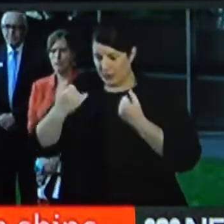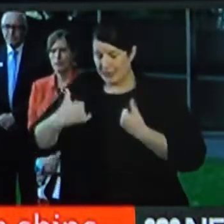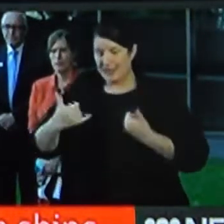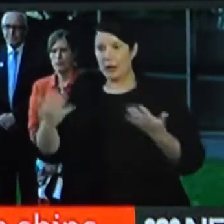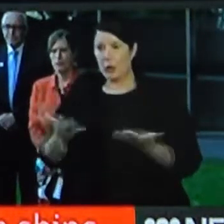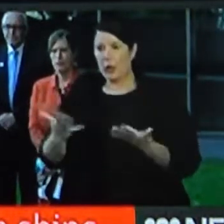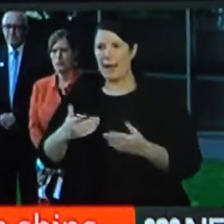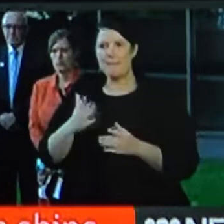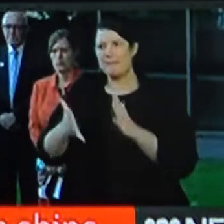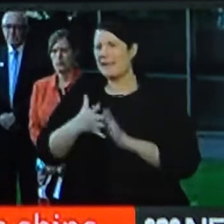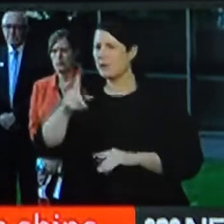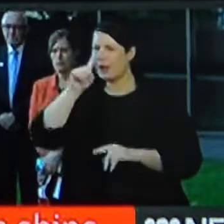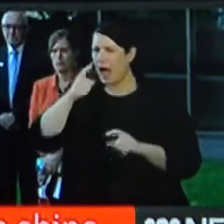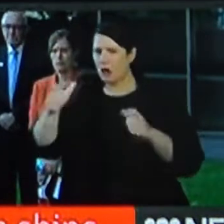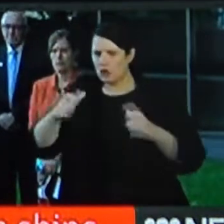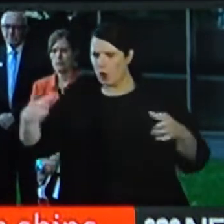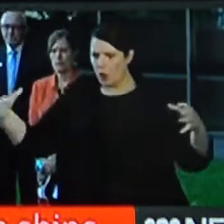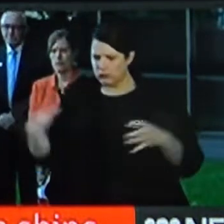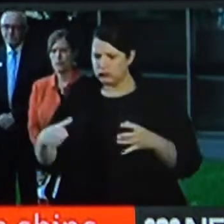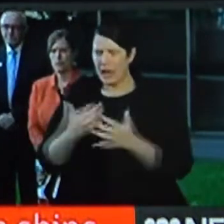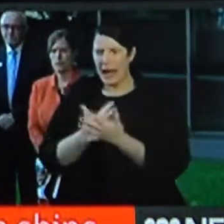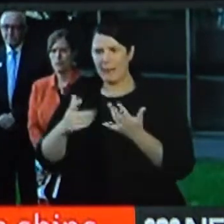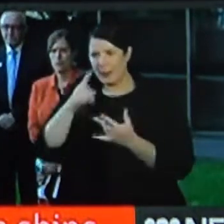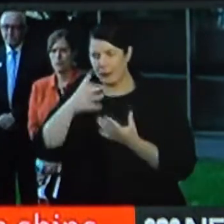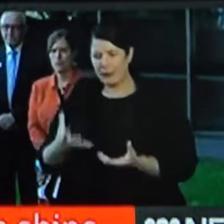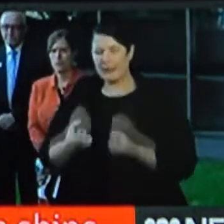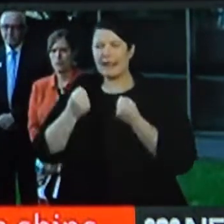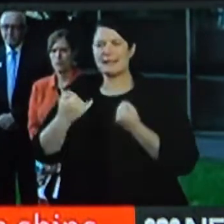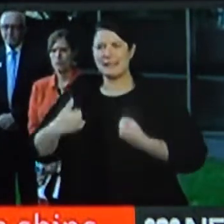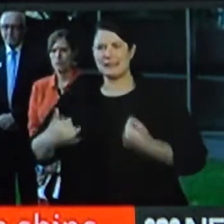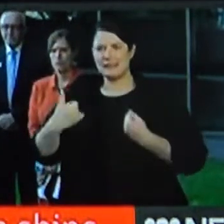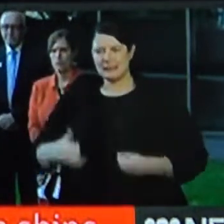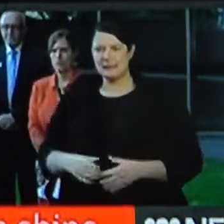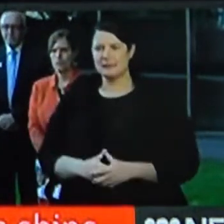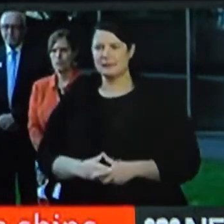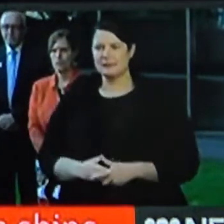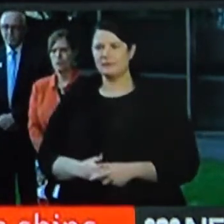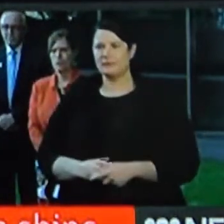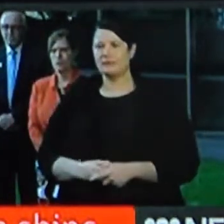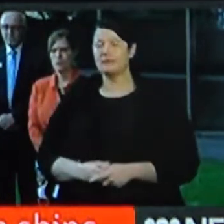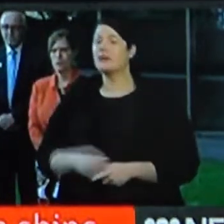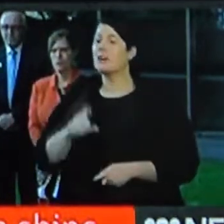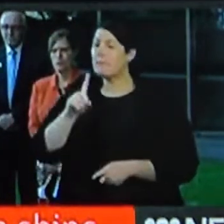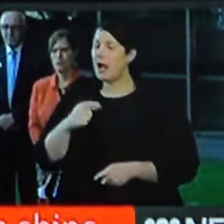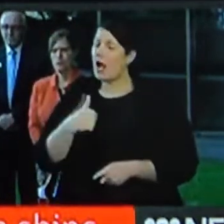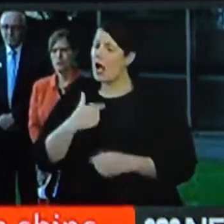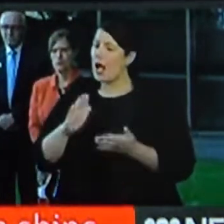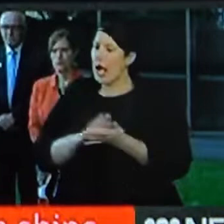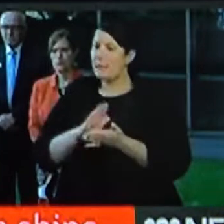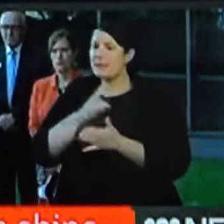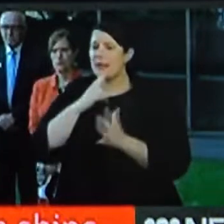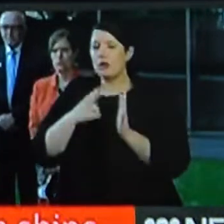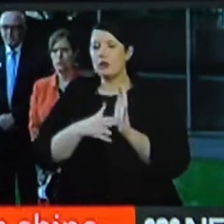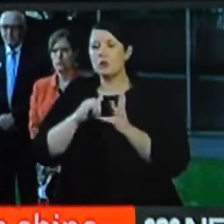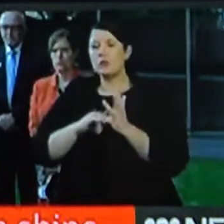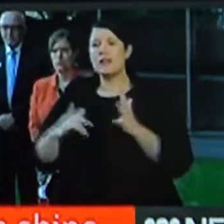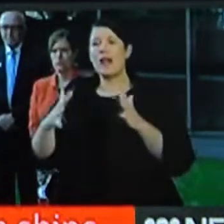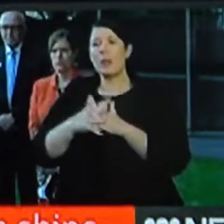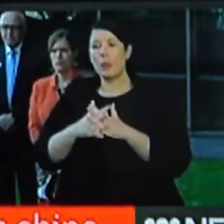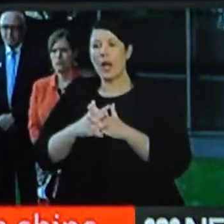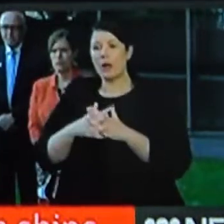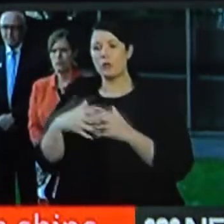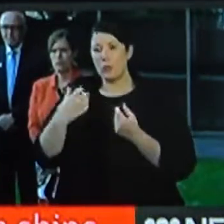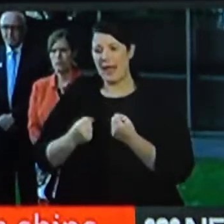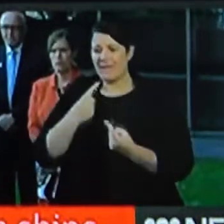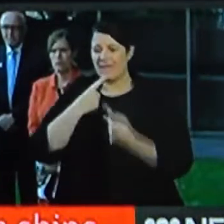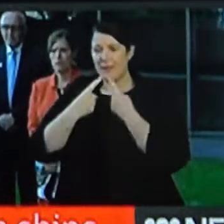with the spread, and that is something we're worried about. But I'm also proud to say New South Wales is the first jurisdiction to have postcode data available, publicly